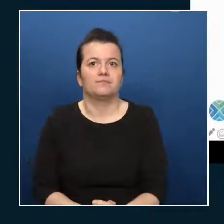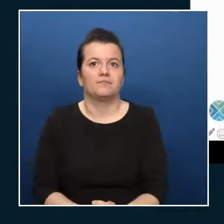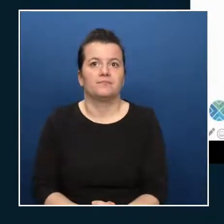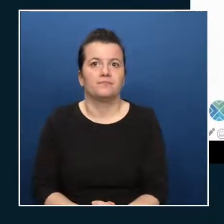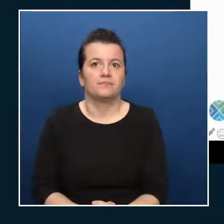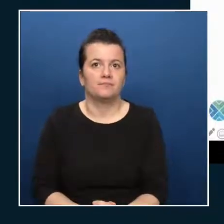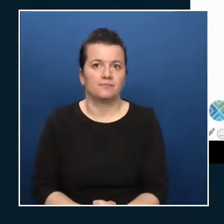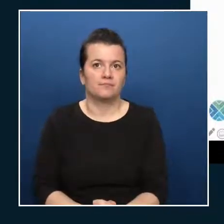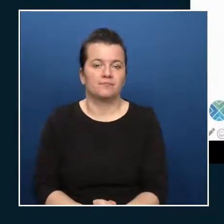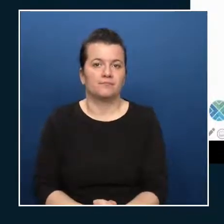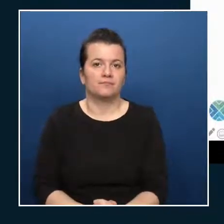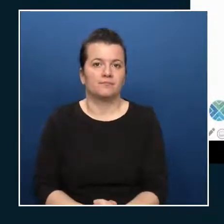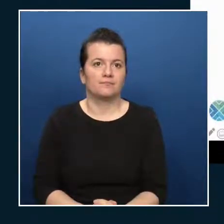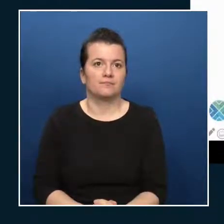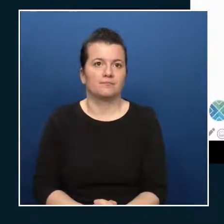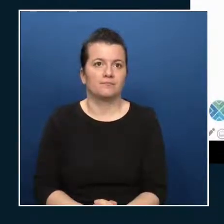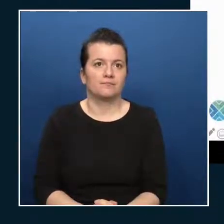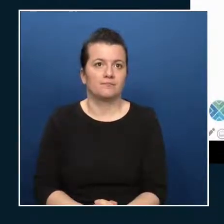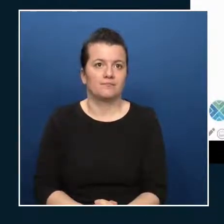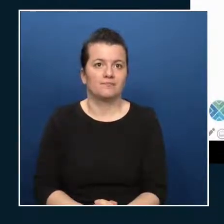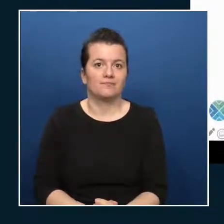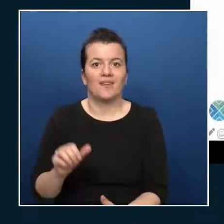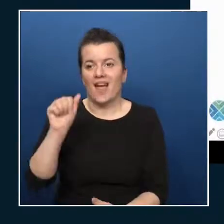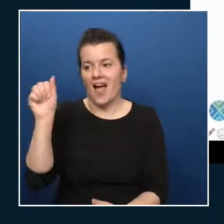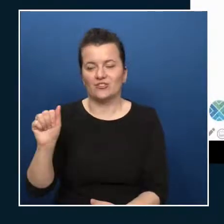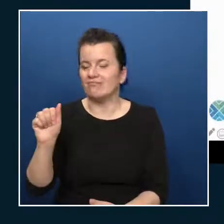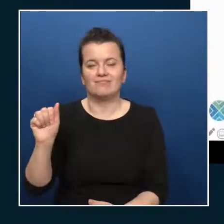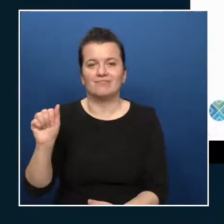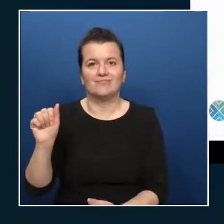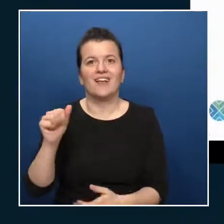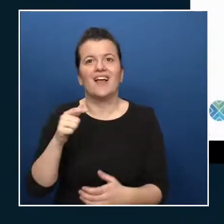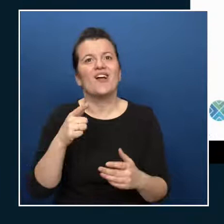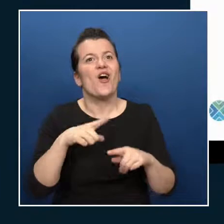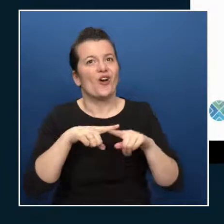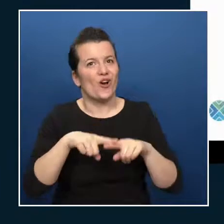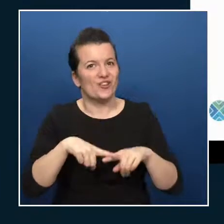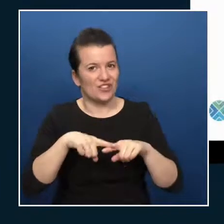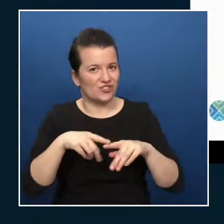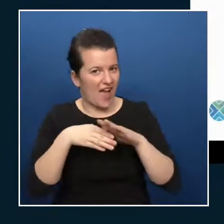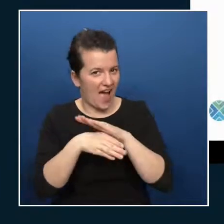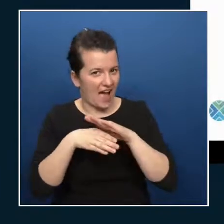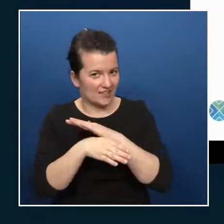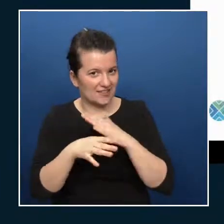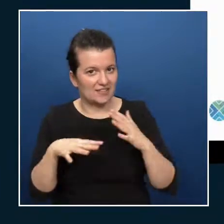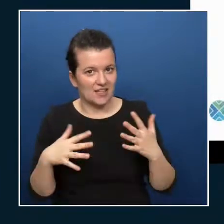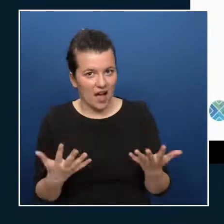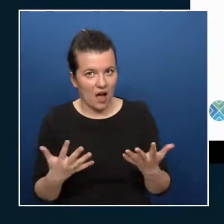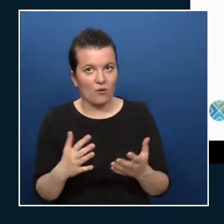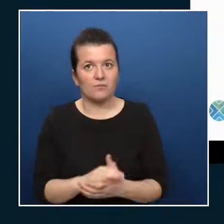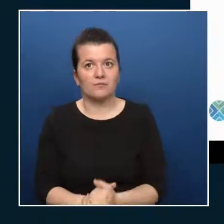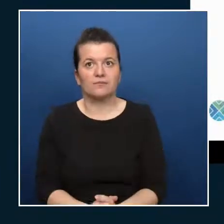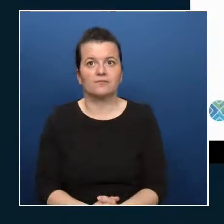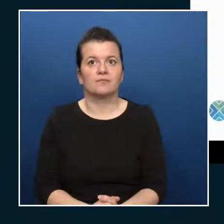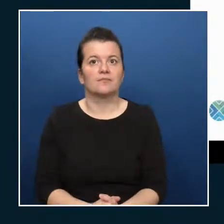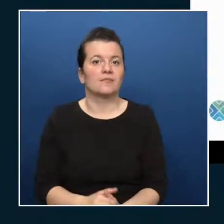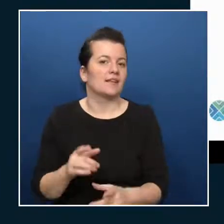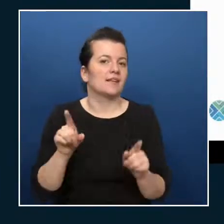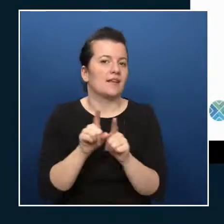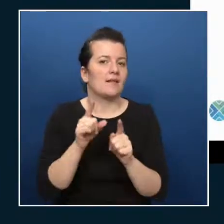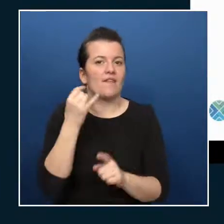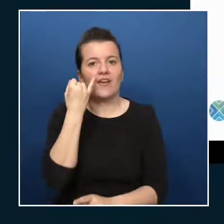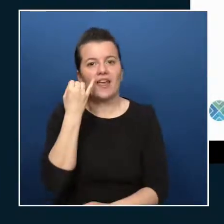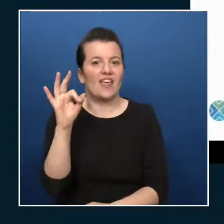Azure conditional access policies use if-then-like statements. It's like in programming, if this, then